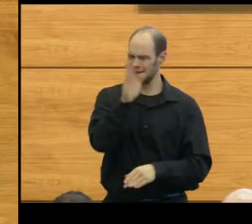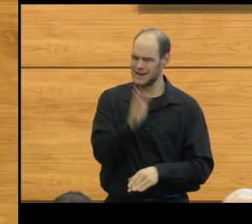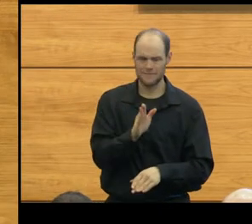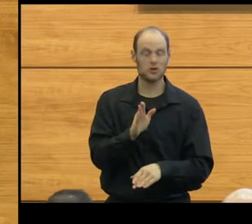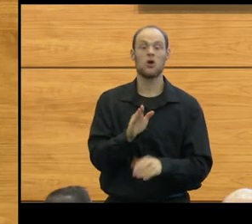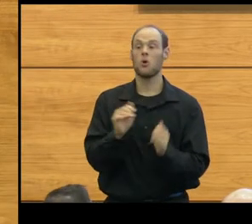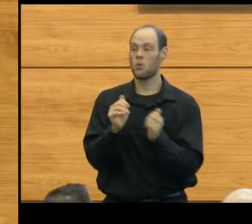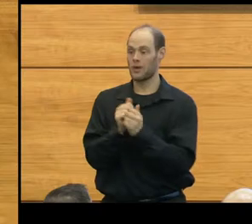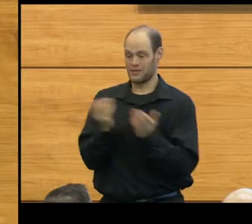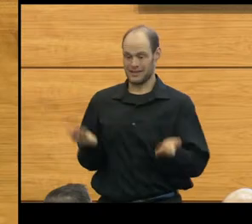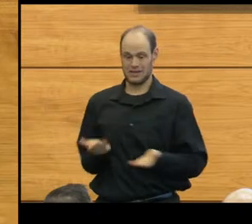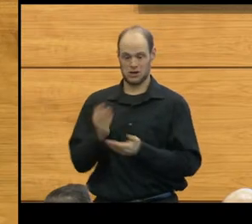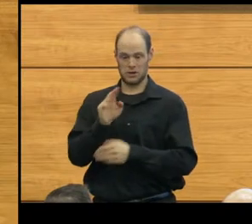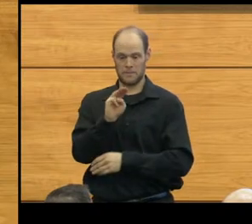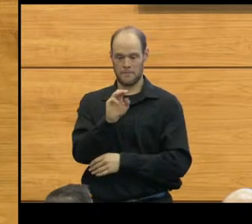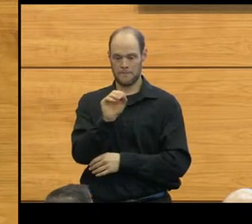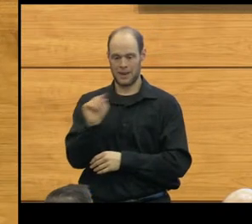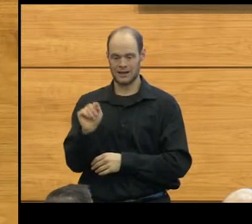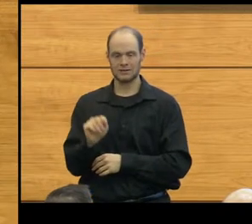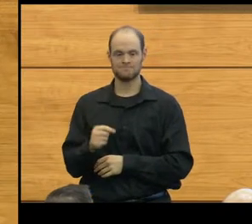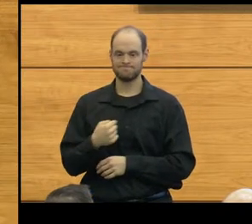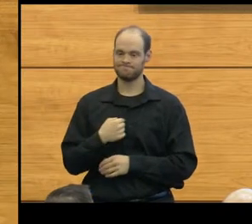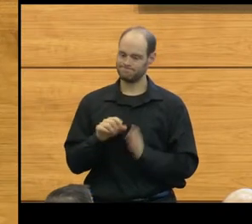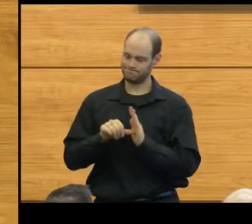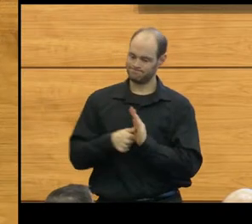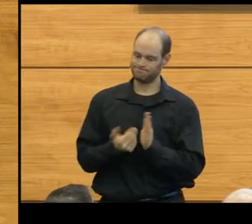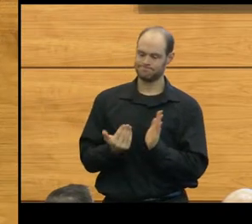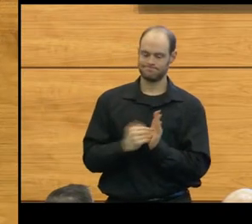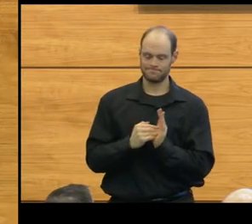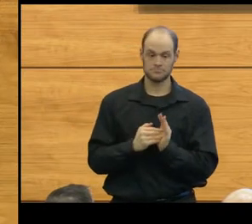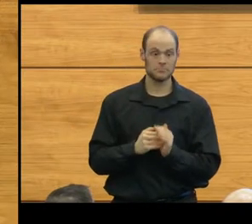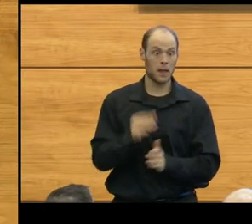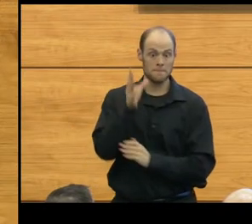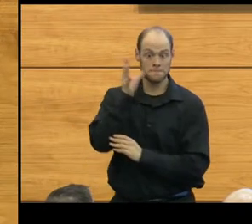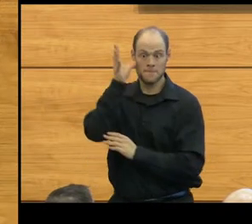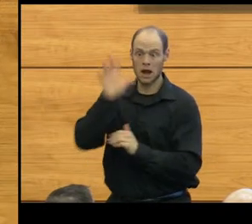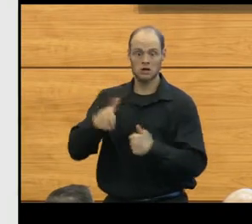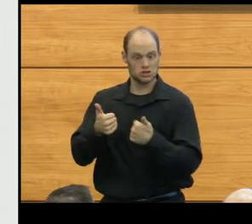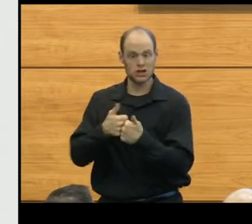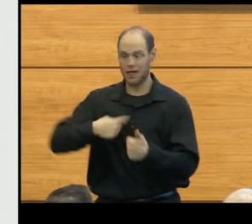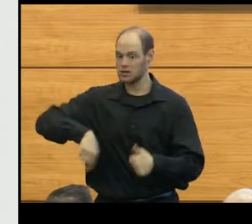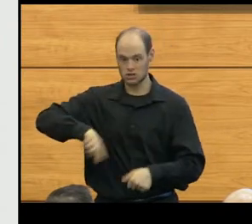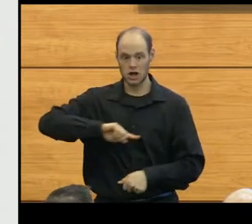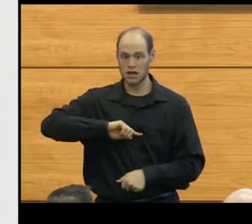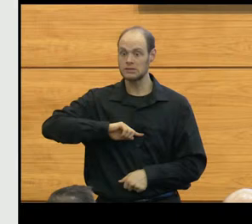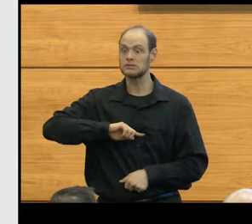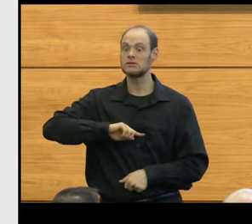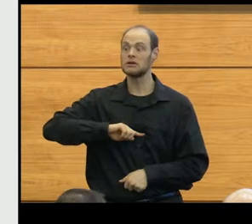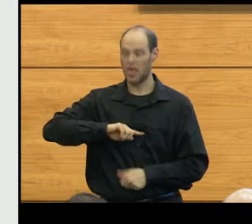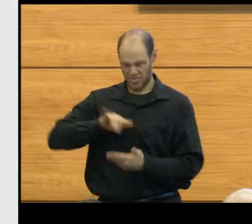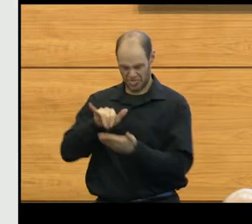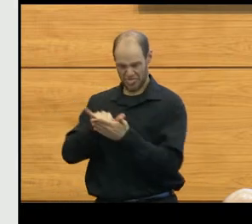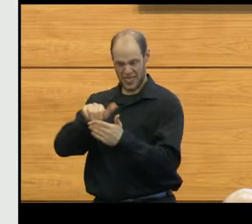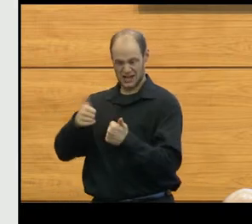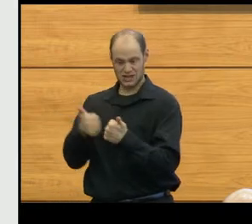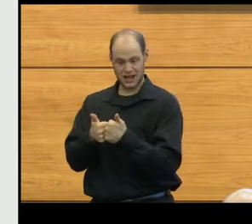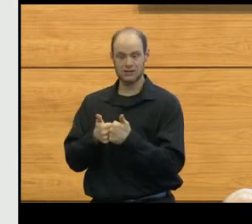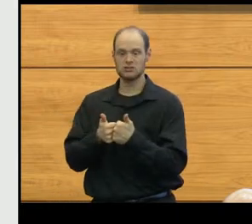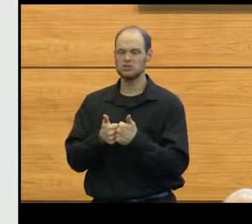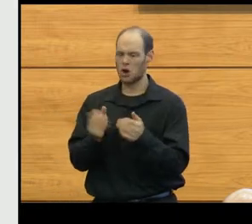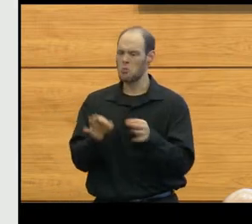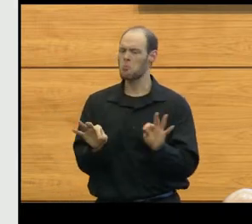Mott. I'll say this again. Parents challenge us, but those challenges are